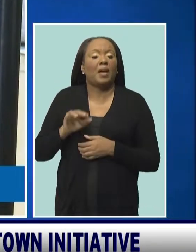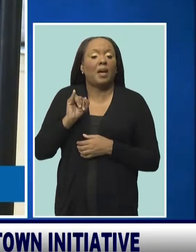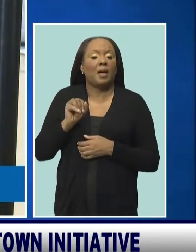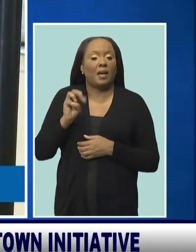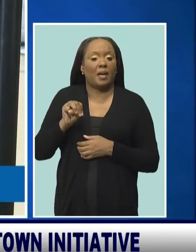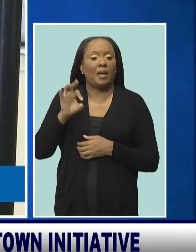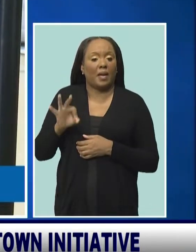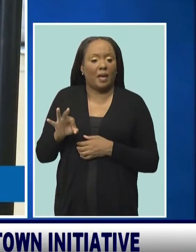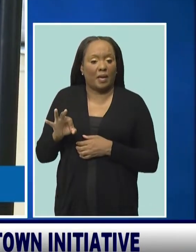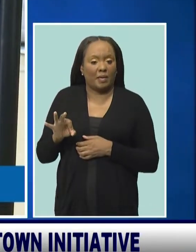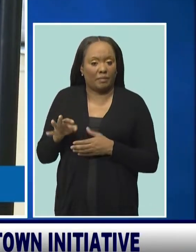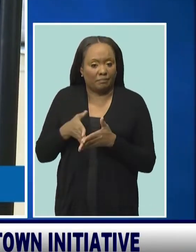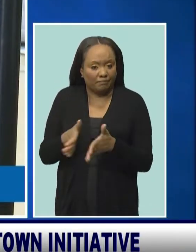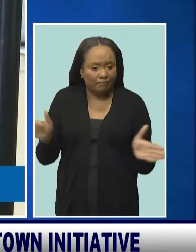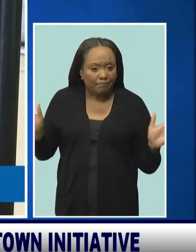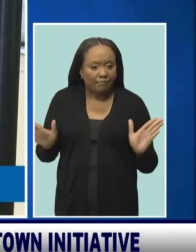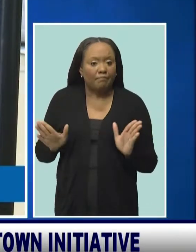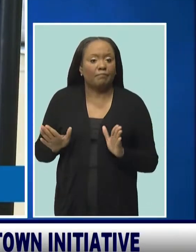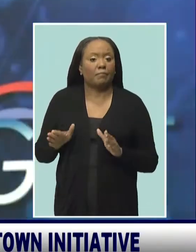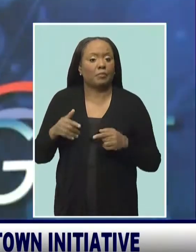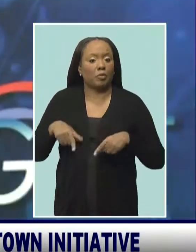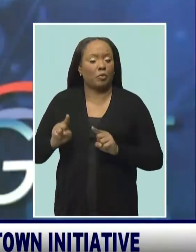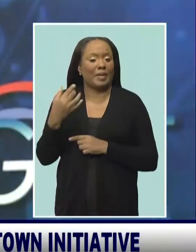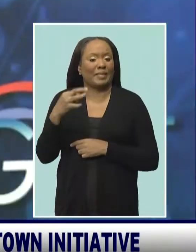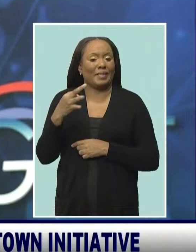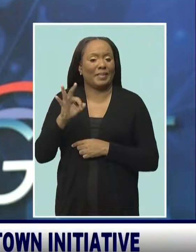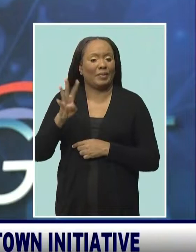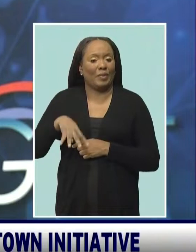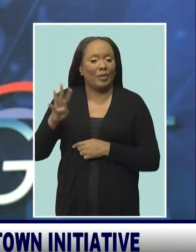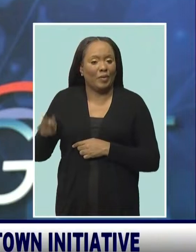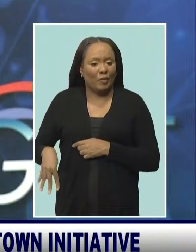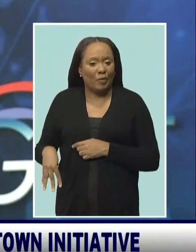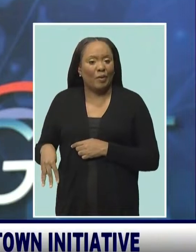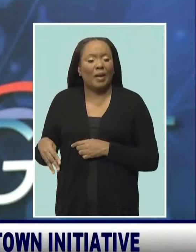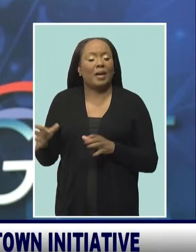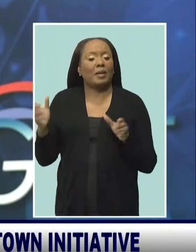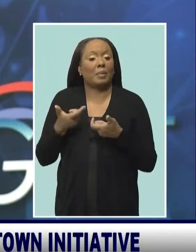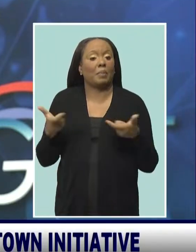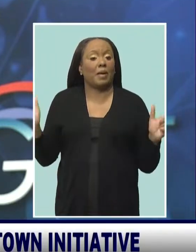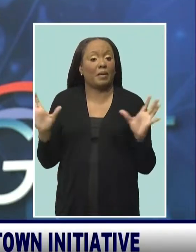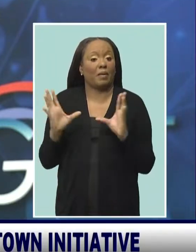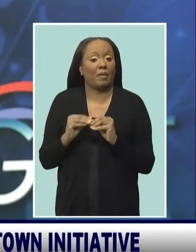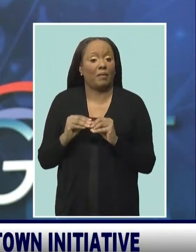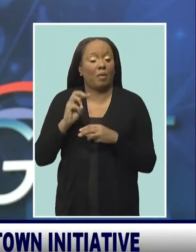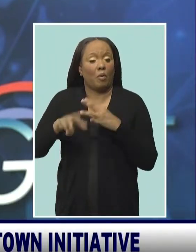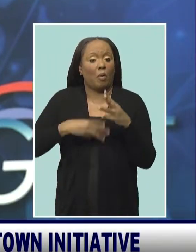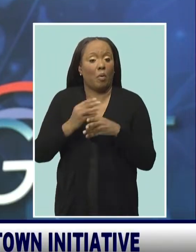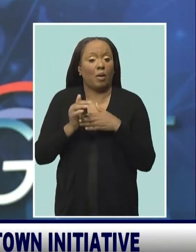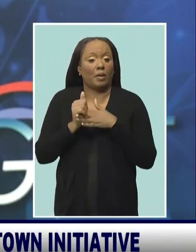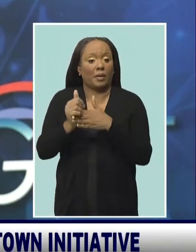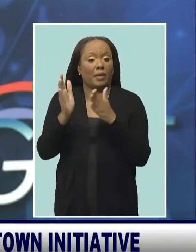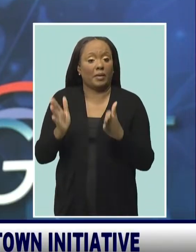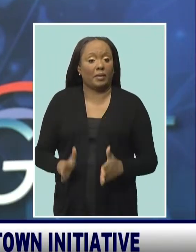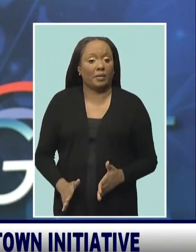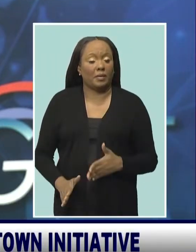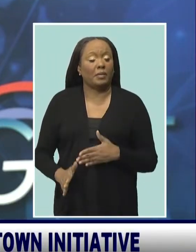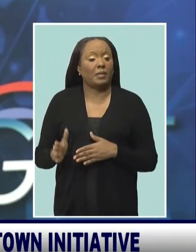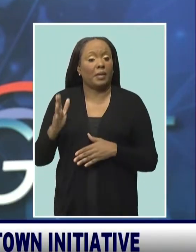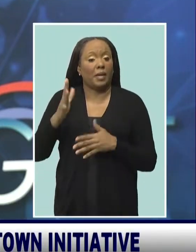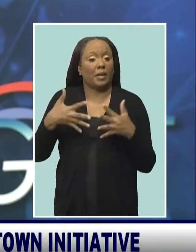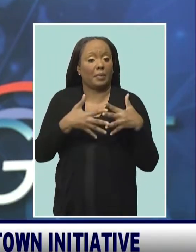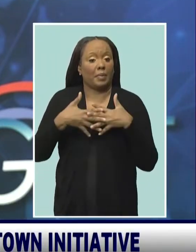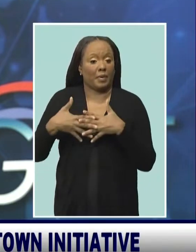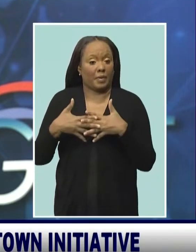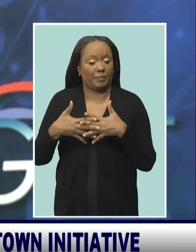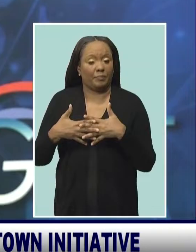in 1944, at a conference of world leaders held in Bretton Woods, New Hampshire, in the U.S. Now, Barbados' ambassador